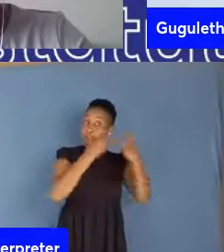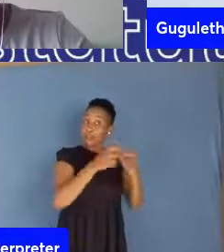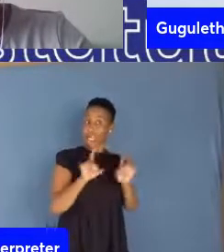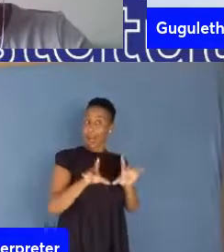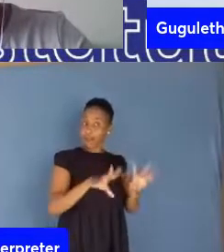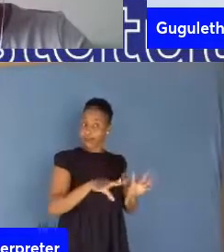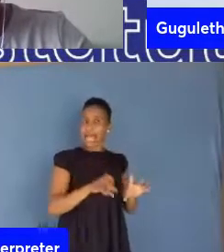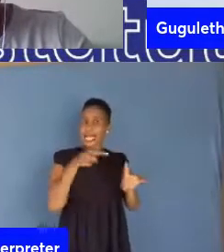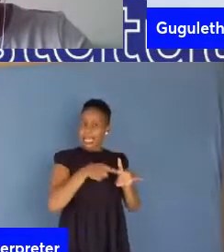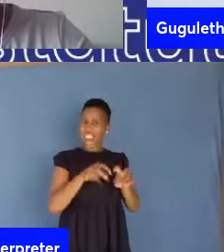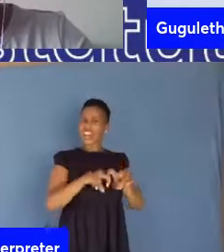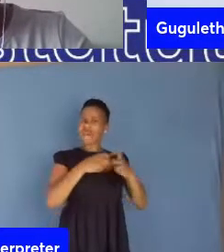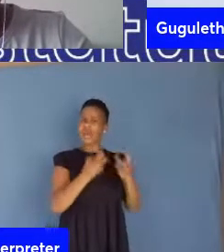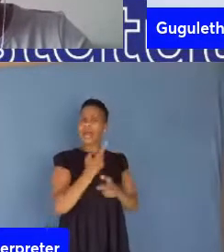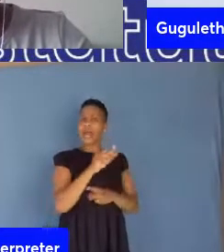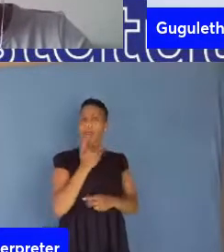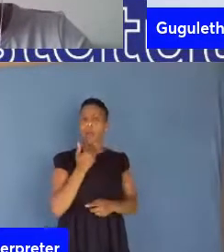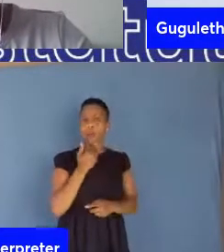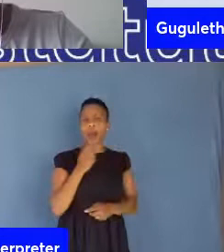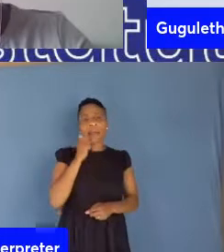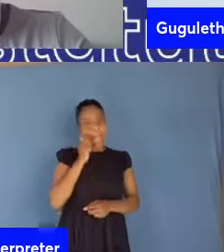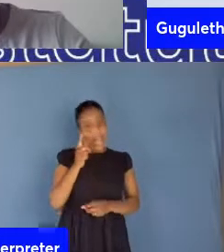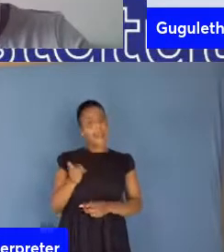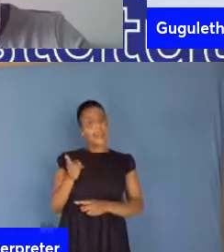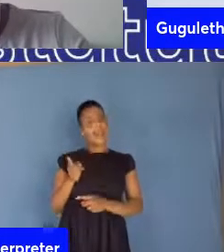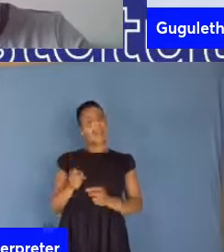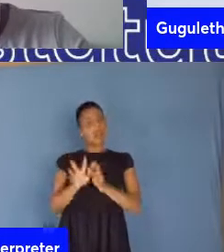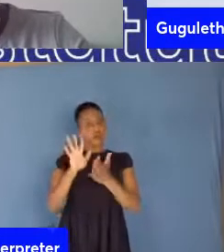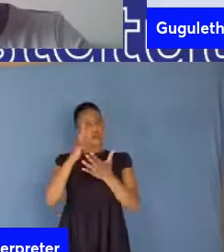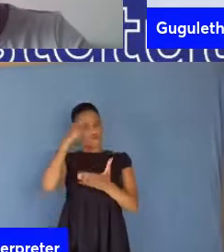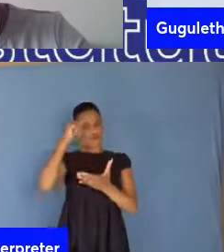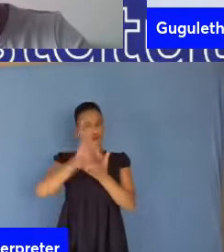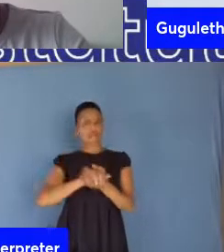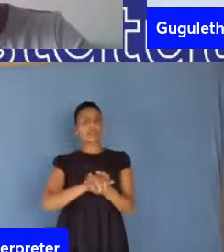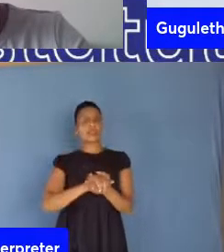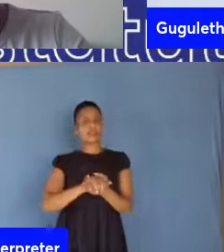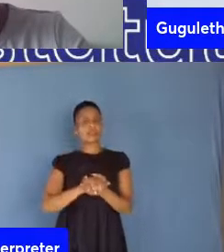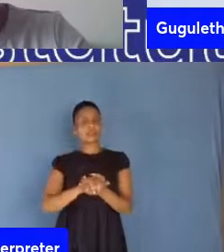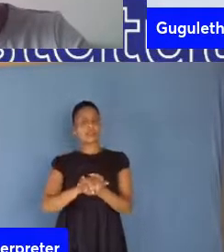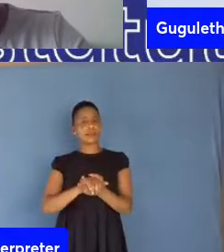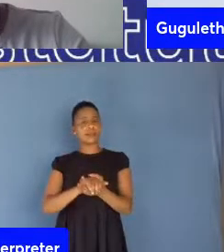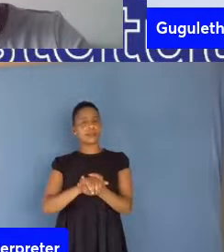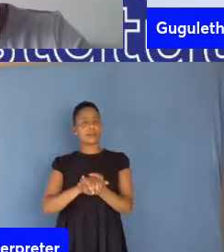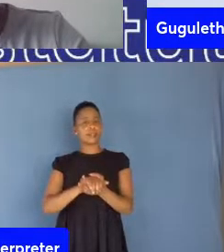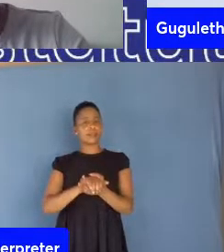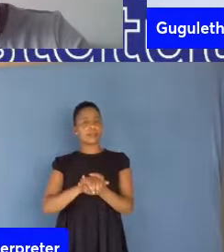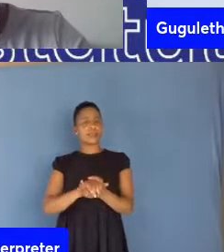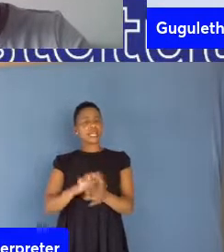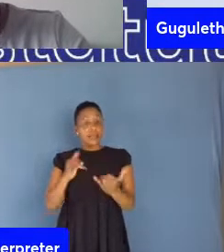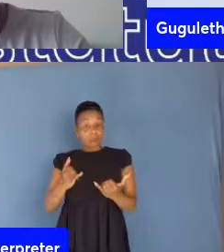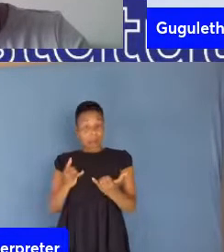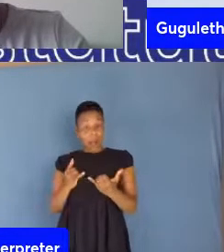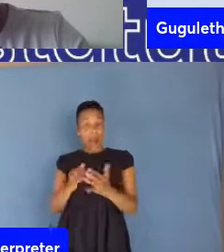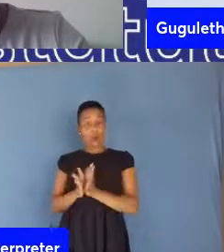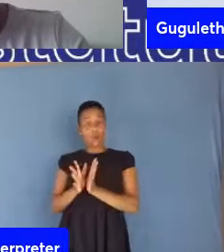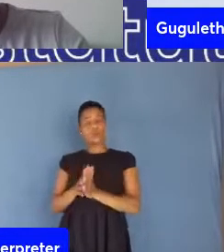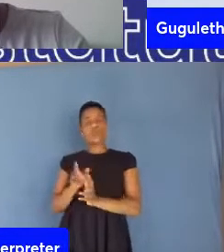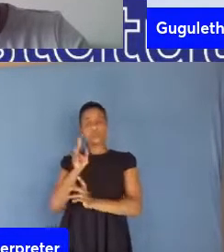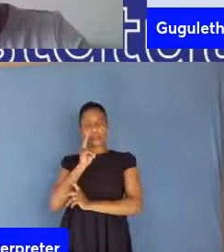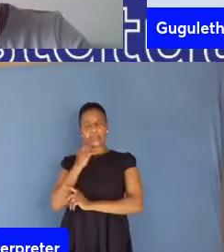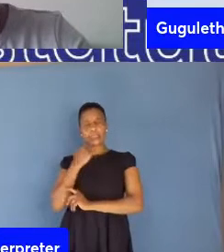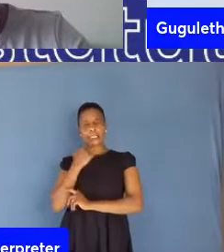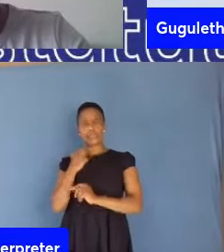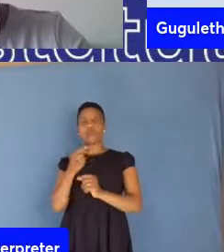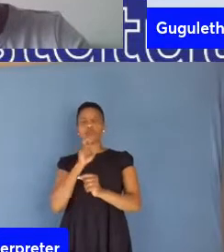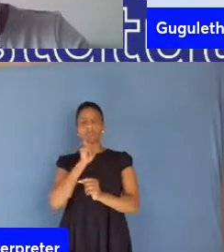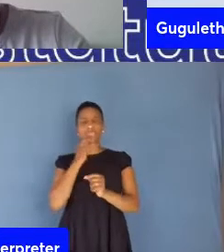psyche that is not okay about South Africa. So if now you take that as a general sense of where